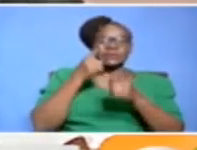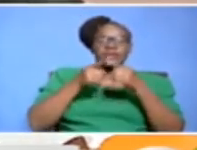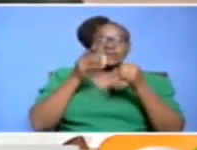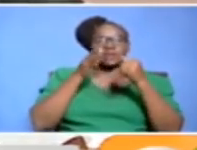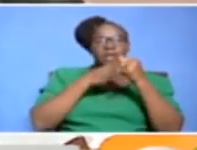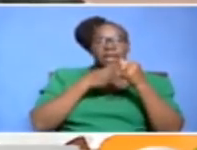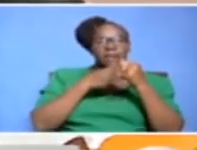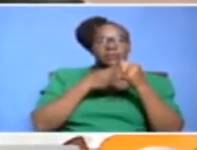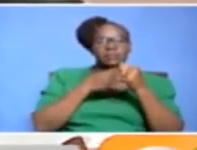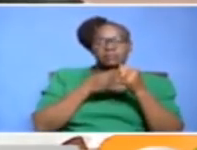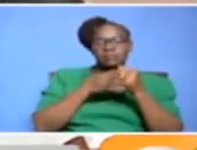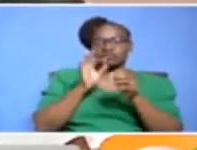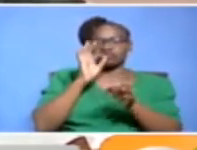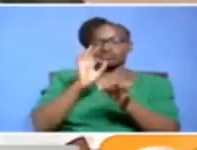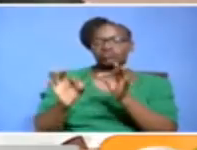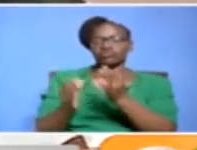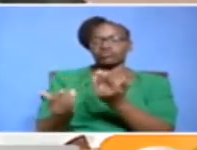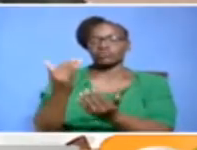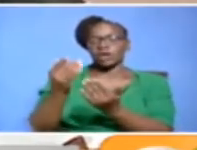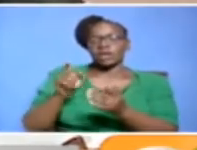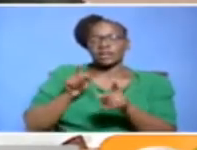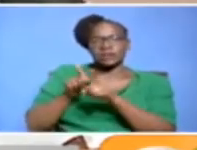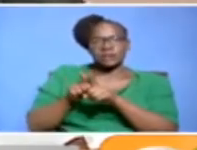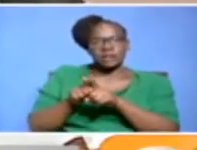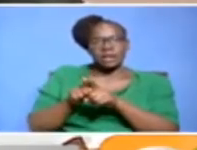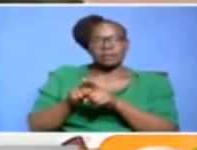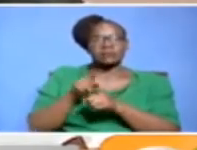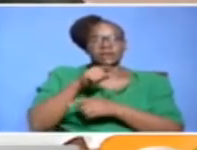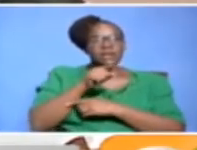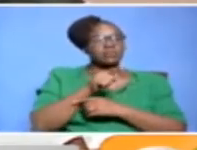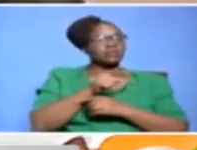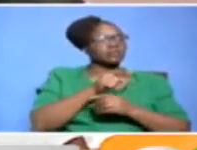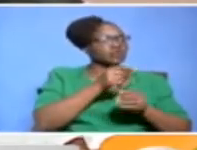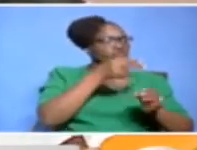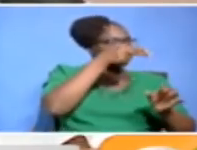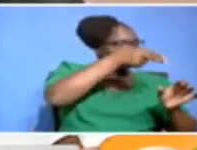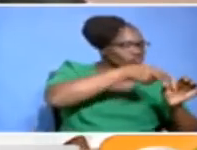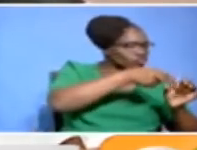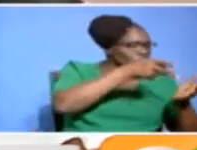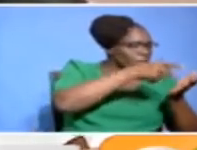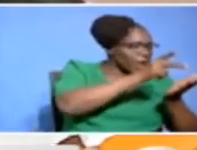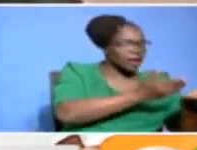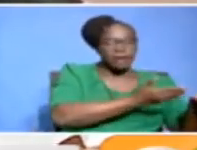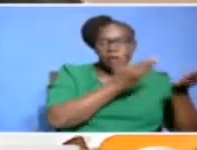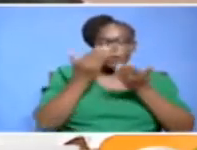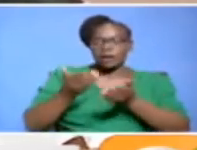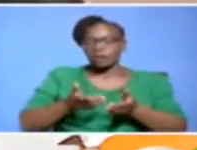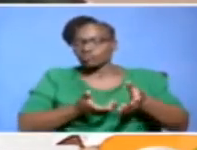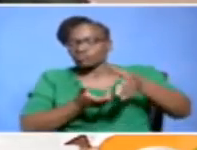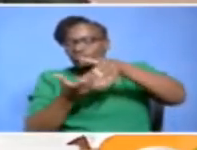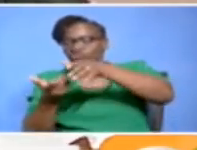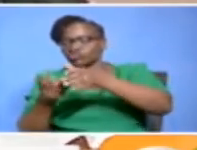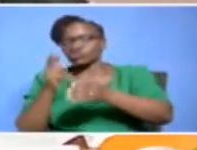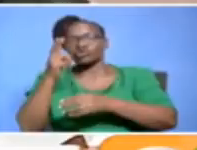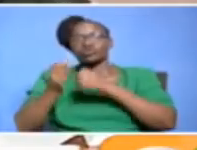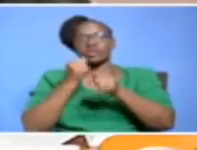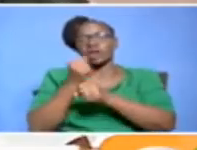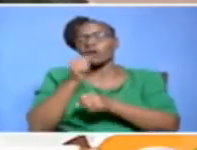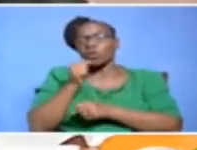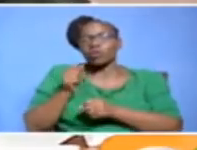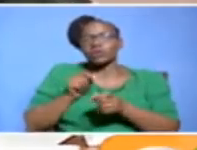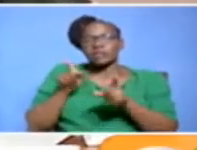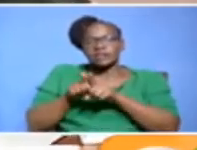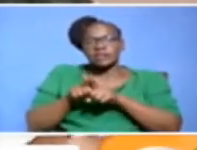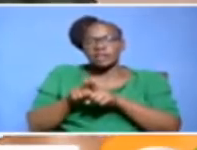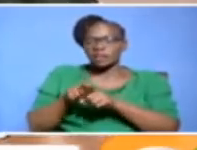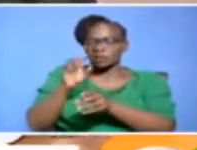had burnt the small sister, went to the shop, bought paraffin, poured on it, lit the fire on the small sister who was 2 years. In such